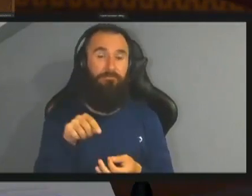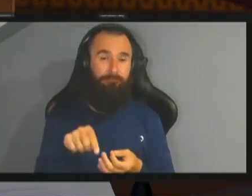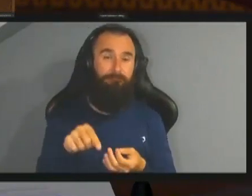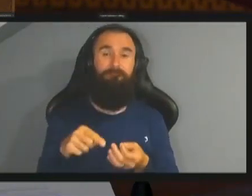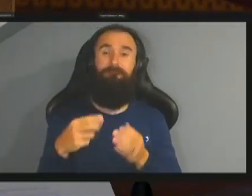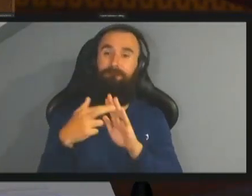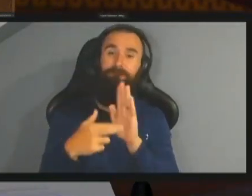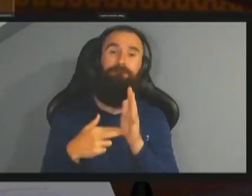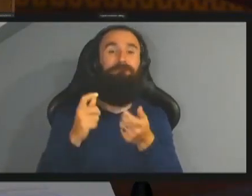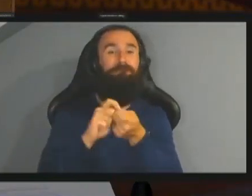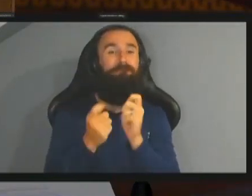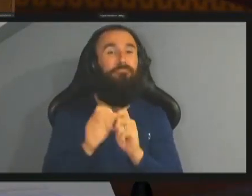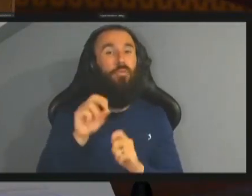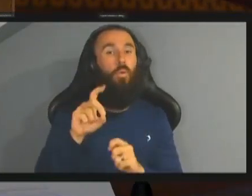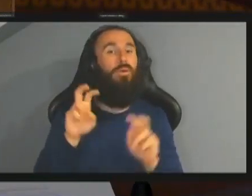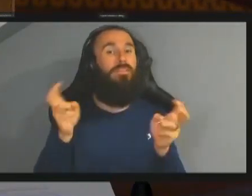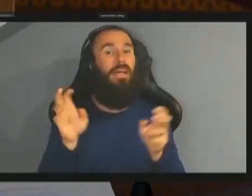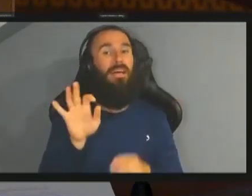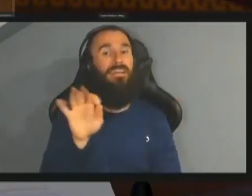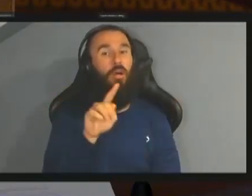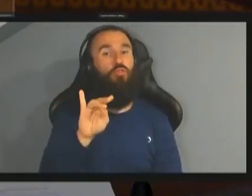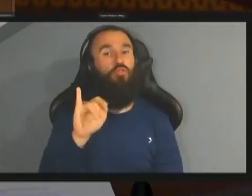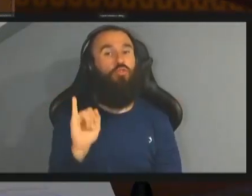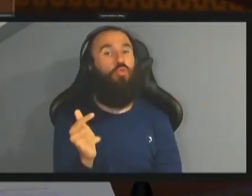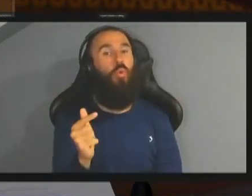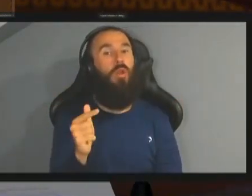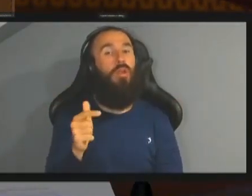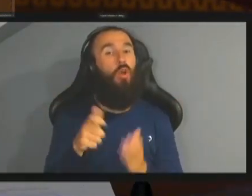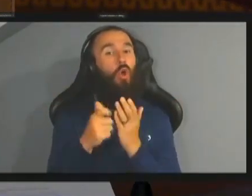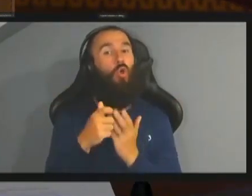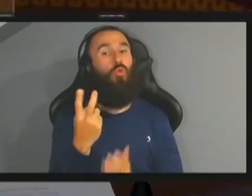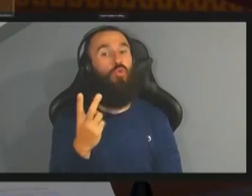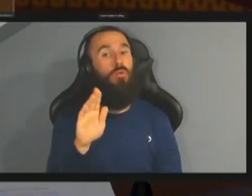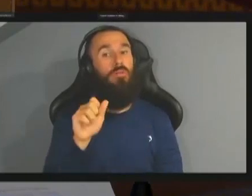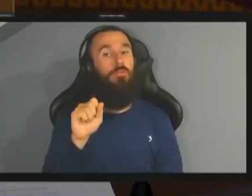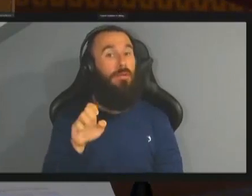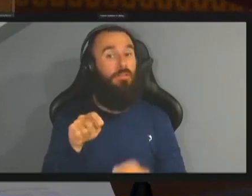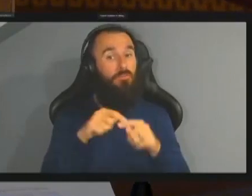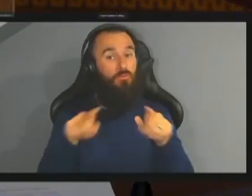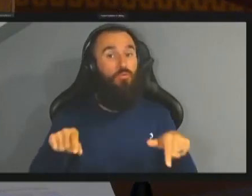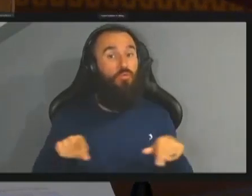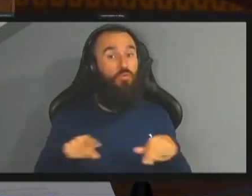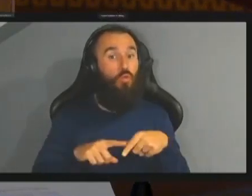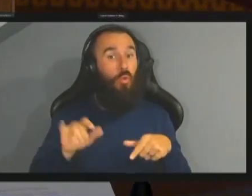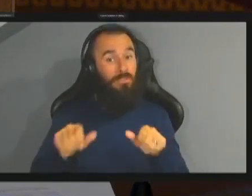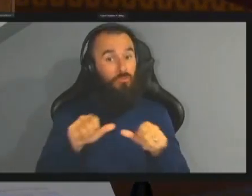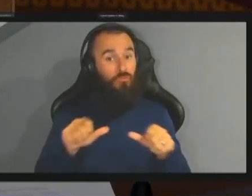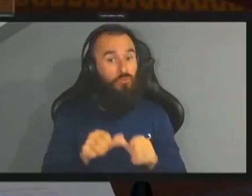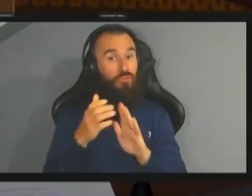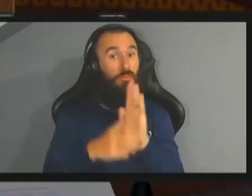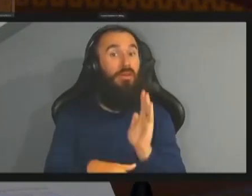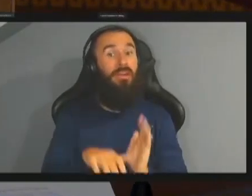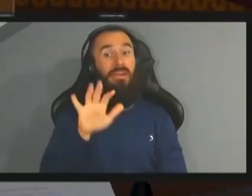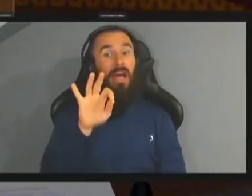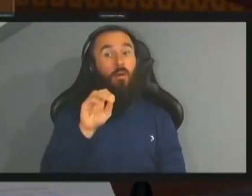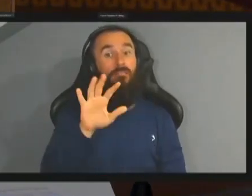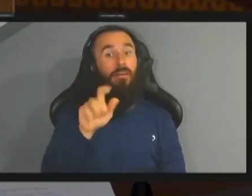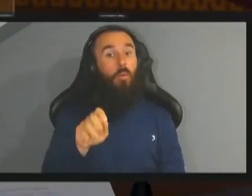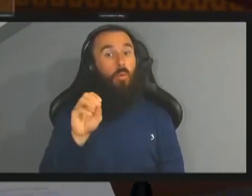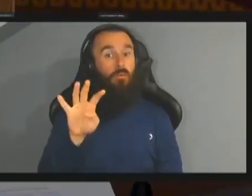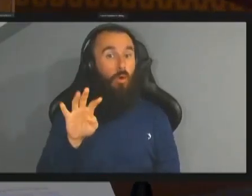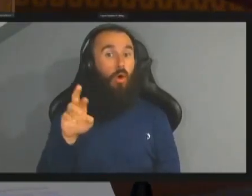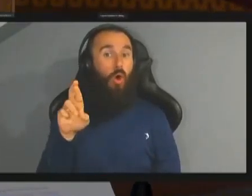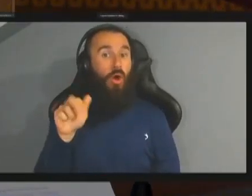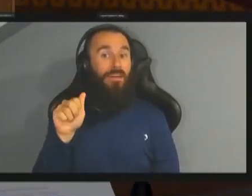Amending the Pittsburgh Code, Title 9, Zoning, Article 2, Base Zoning District, Chapter 905.04,